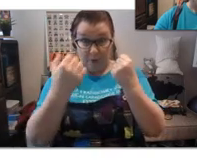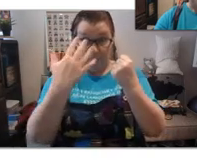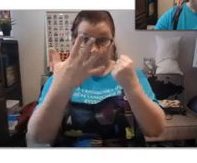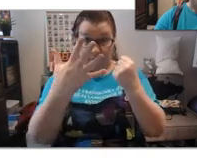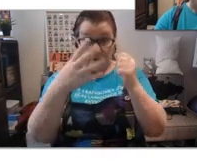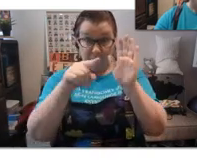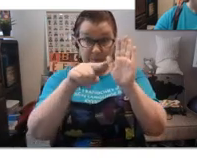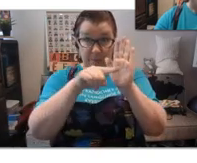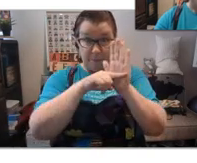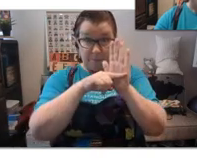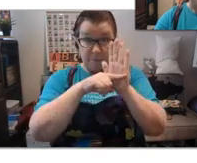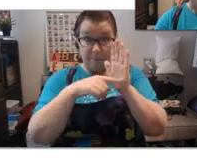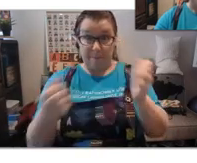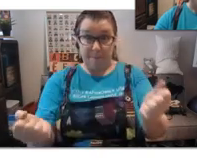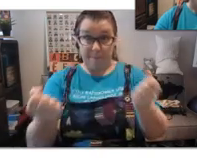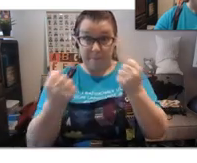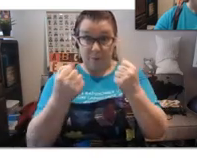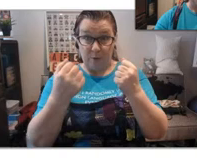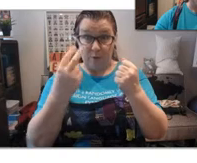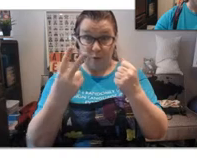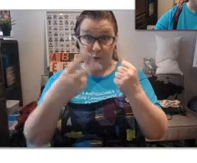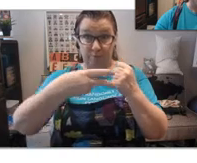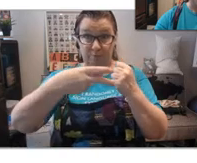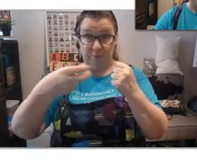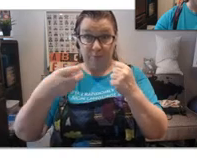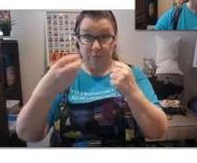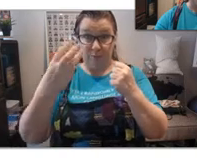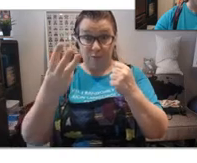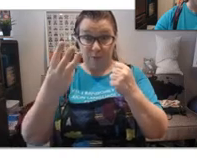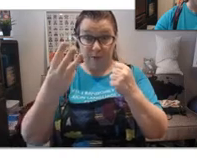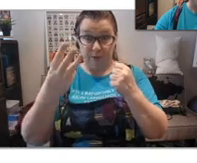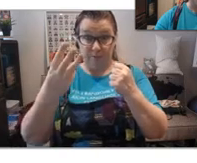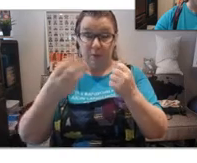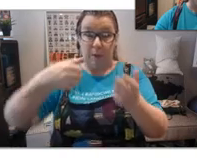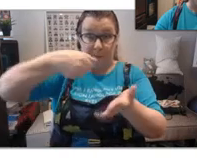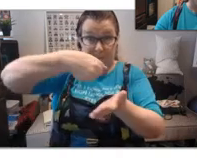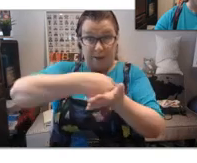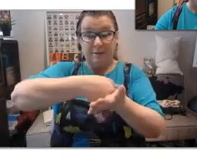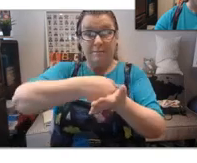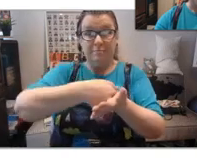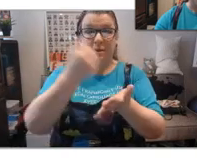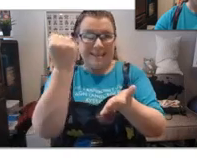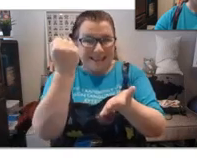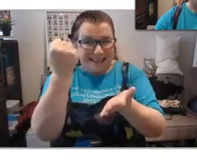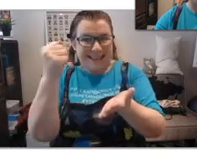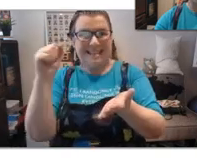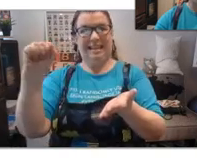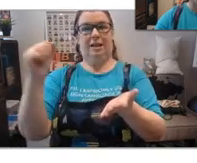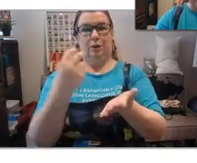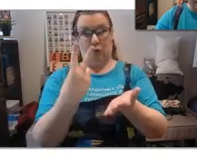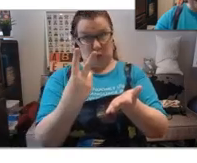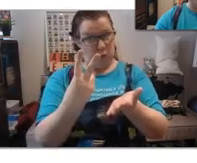we look at the power, 5 minus power 2 equals power 3. So the base number